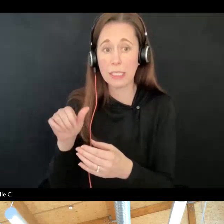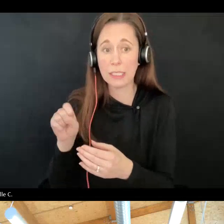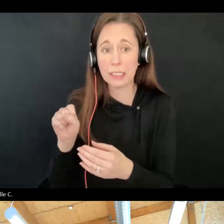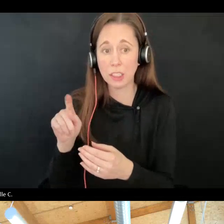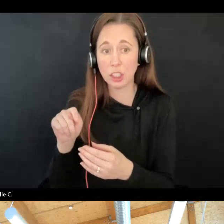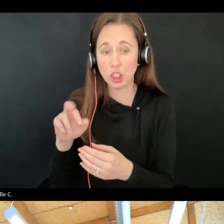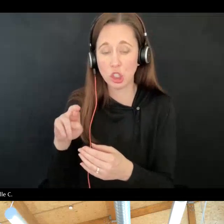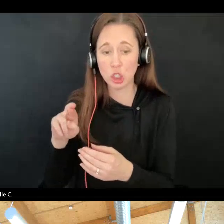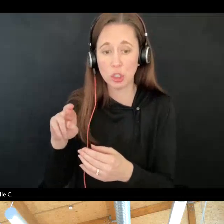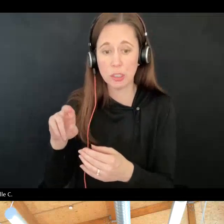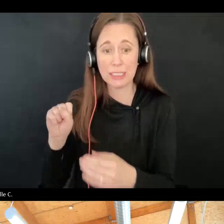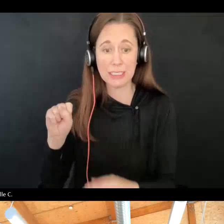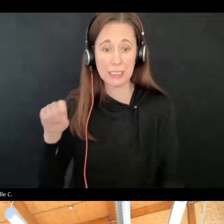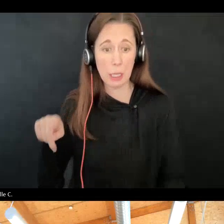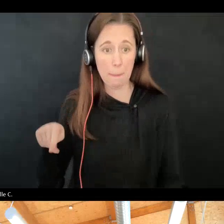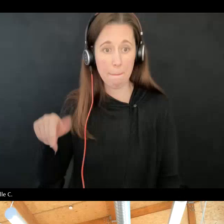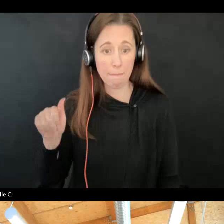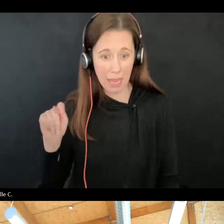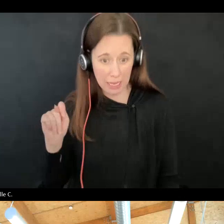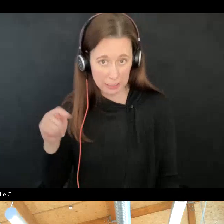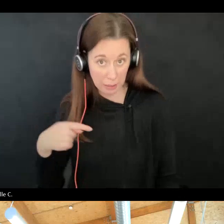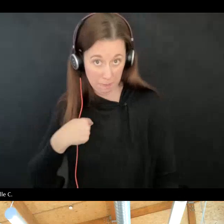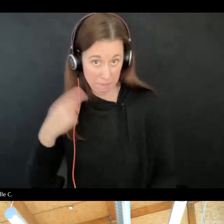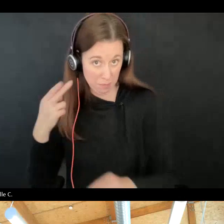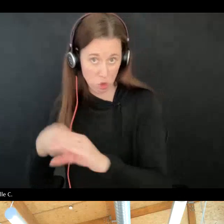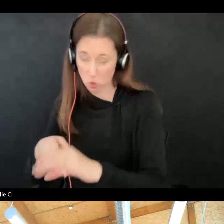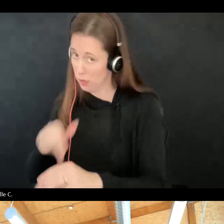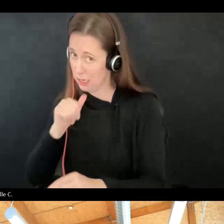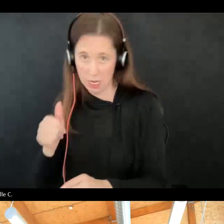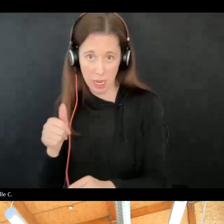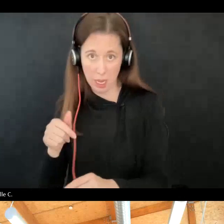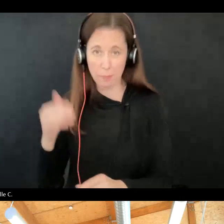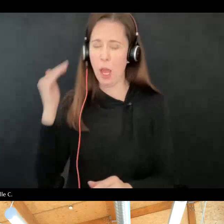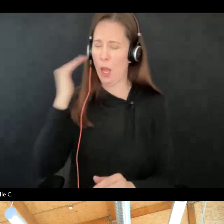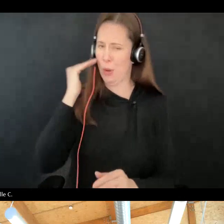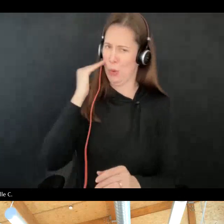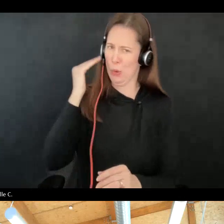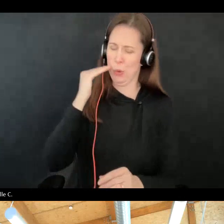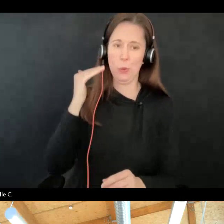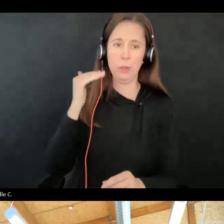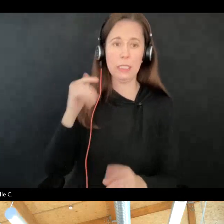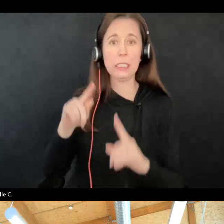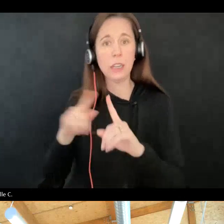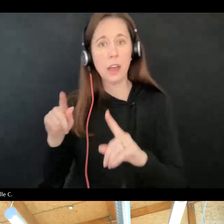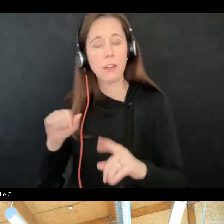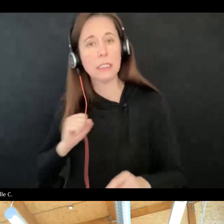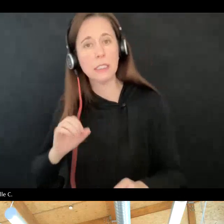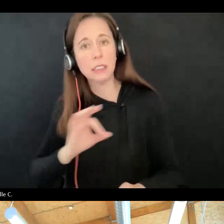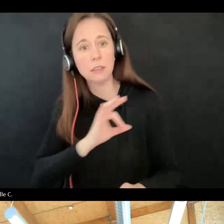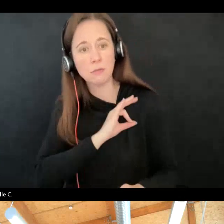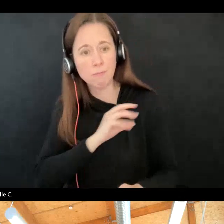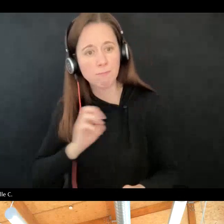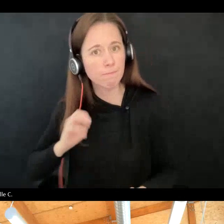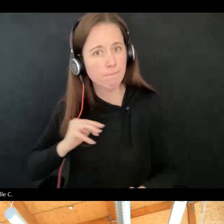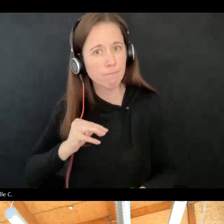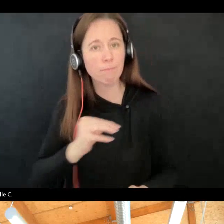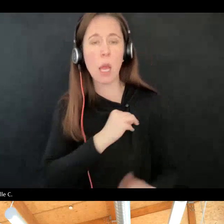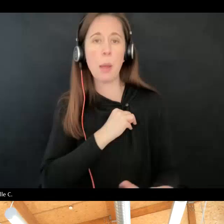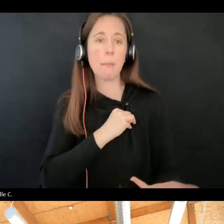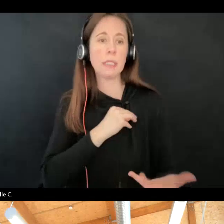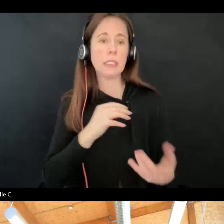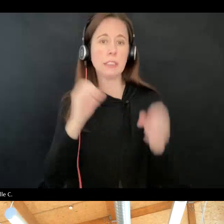actively participated in that. However, I'm very familiar with that. I've worked with some of our oyster staff on our boats. And as a former member of our